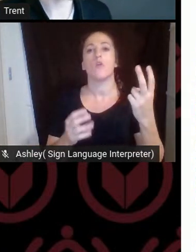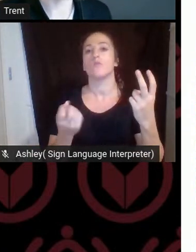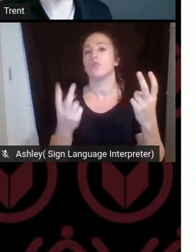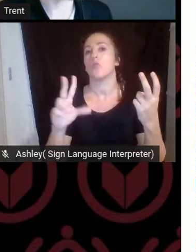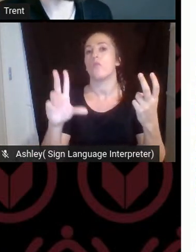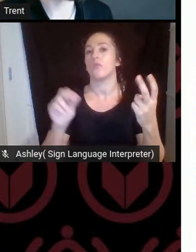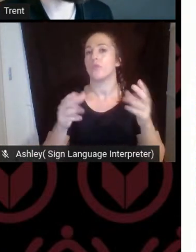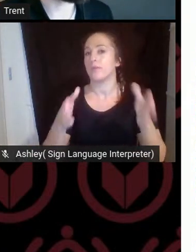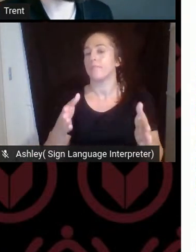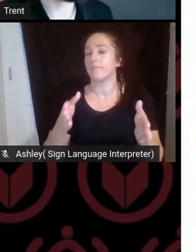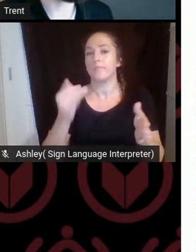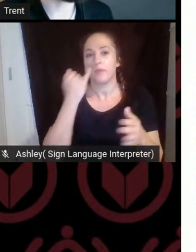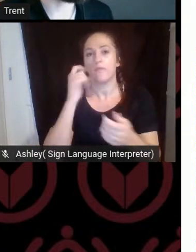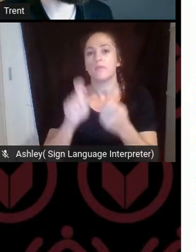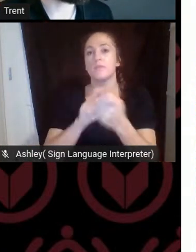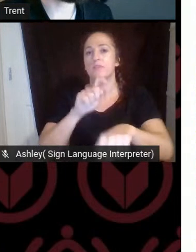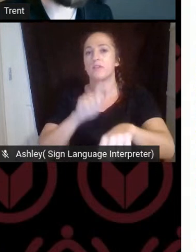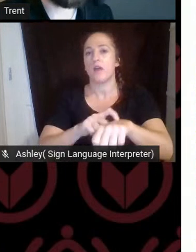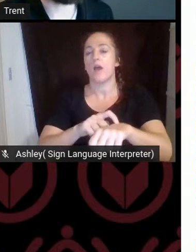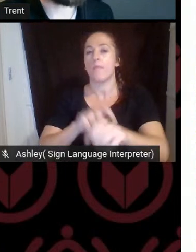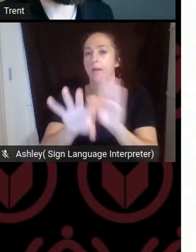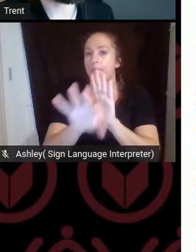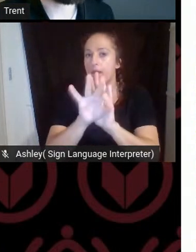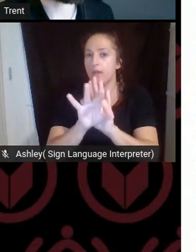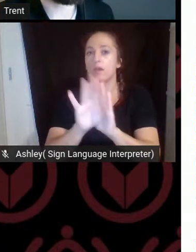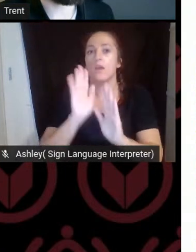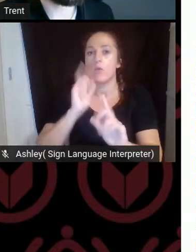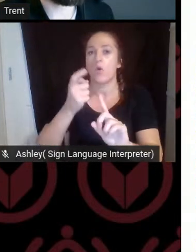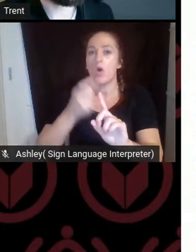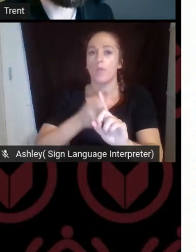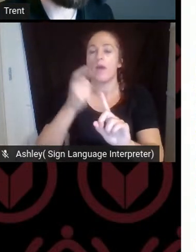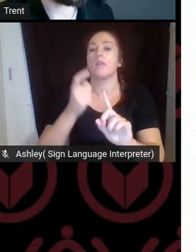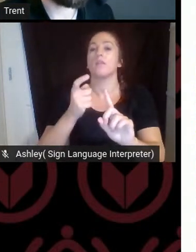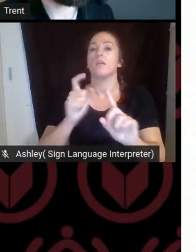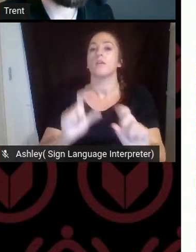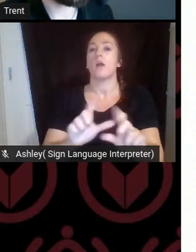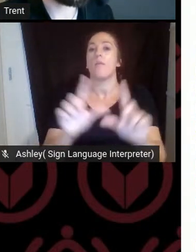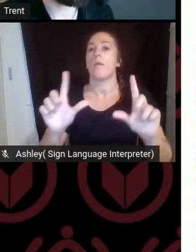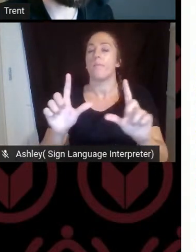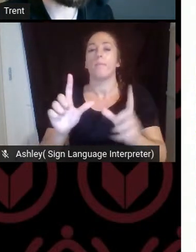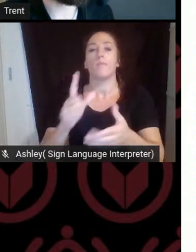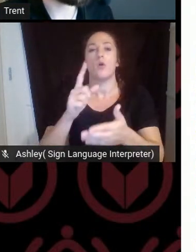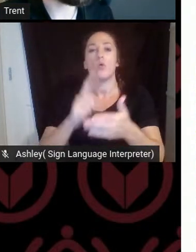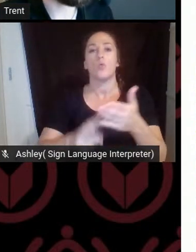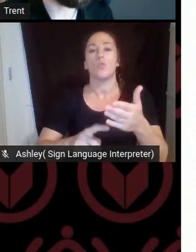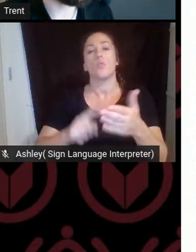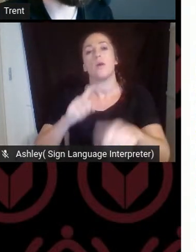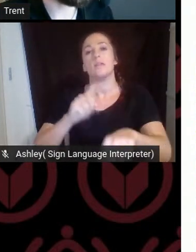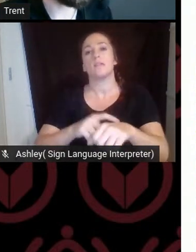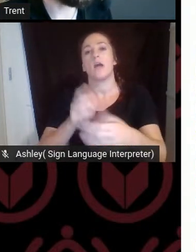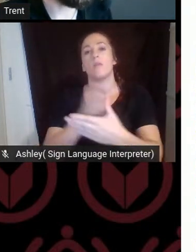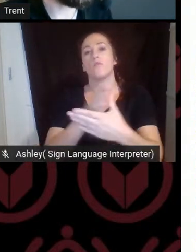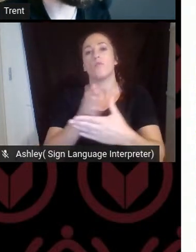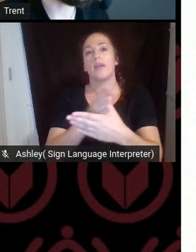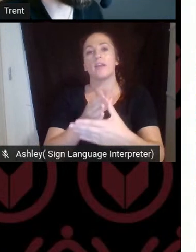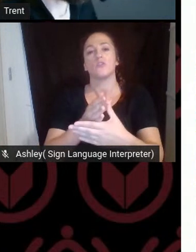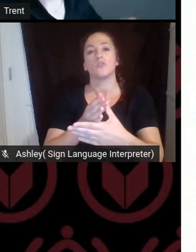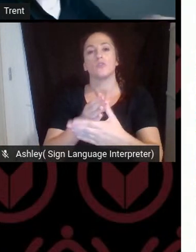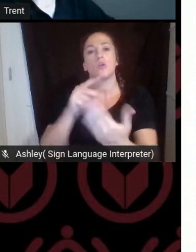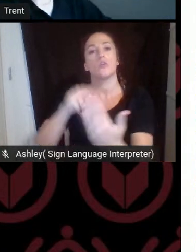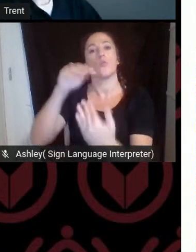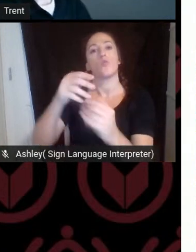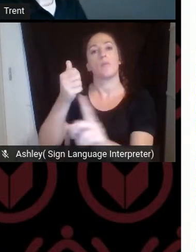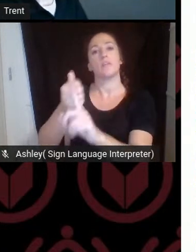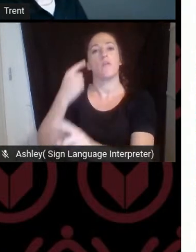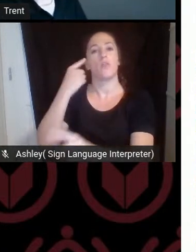here. If I select that time, it automatically comes up with what time range it thought I was clicking on, which is pretty useful.